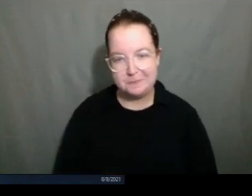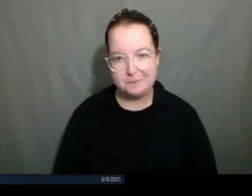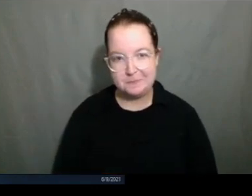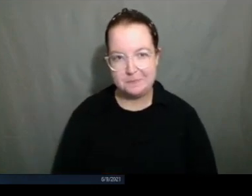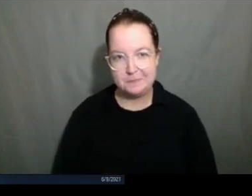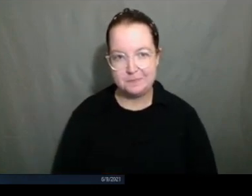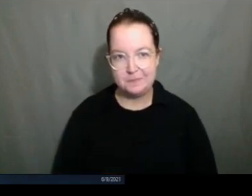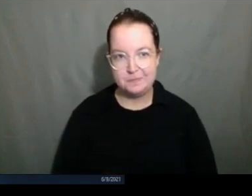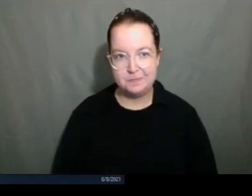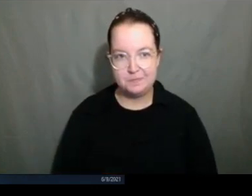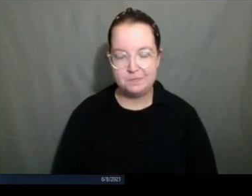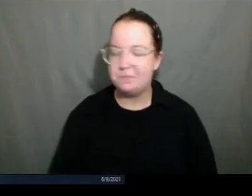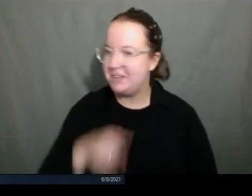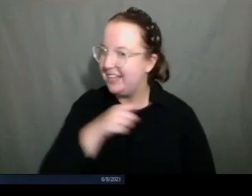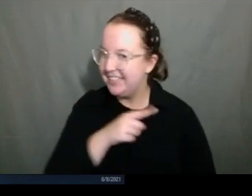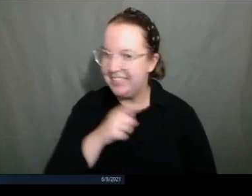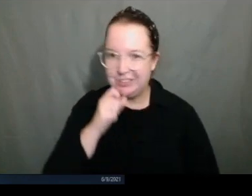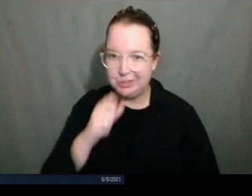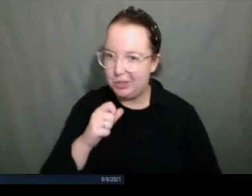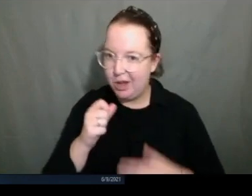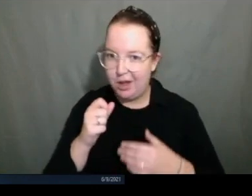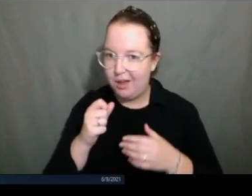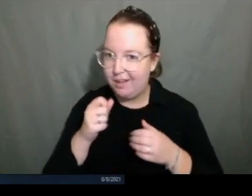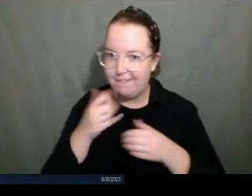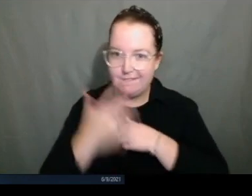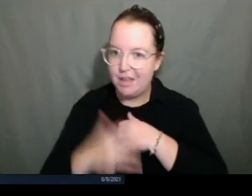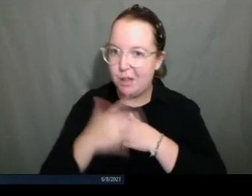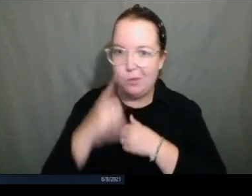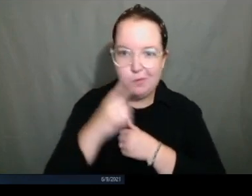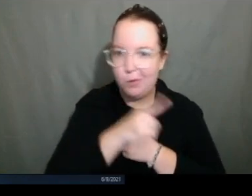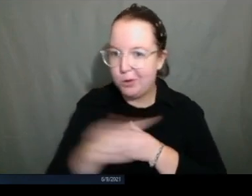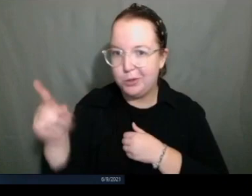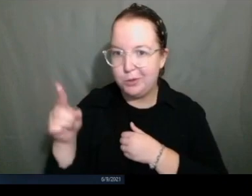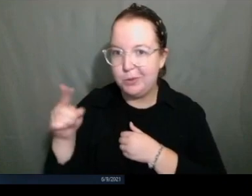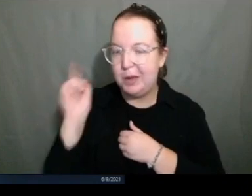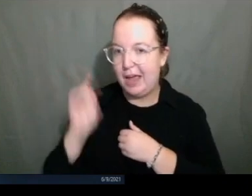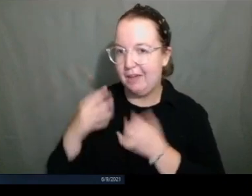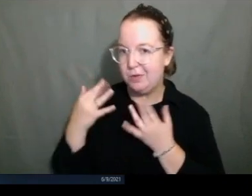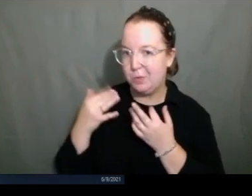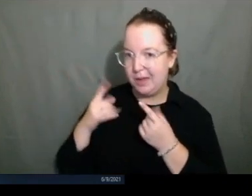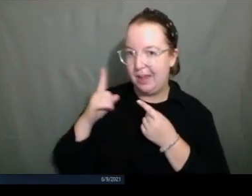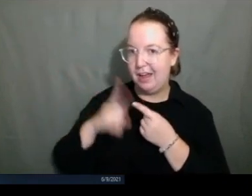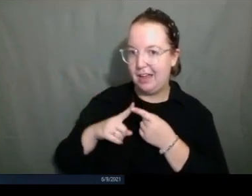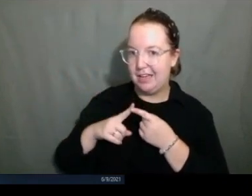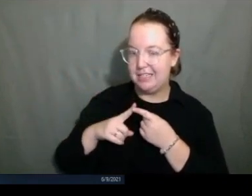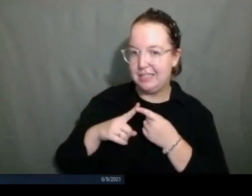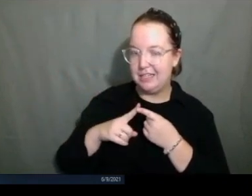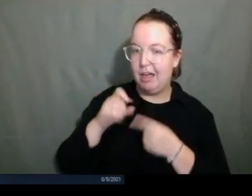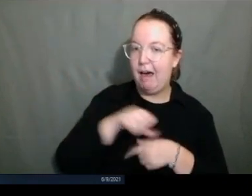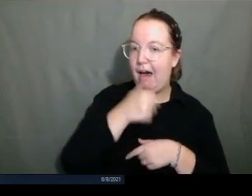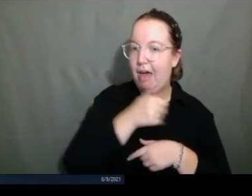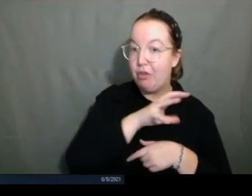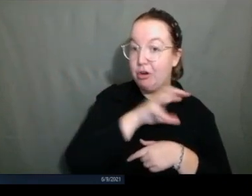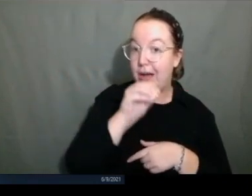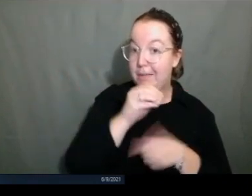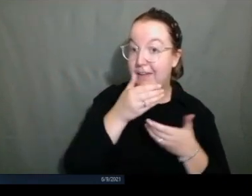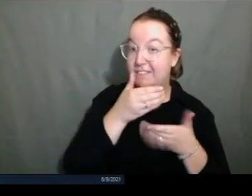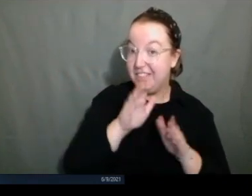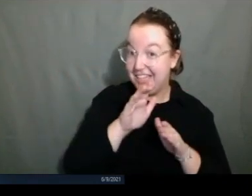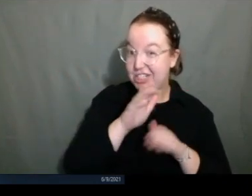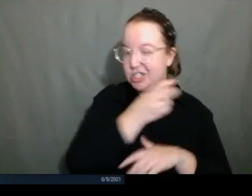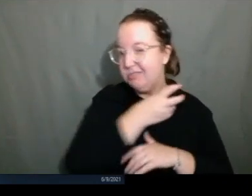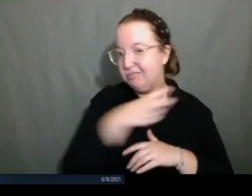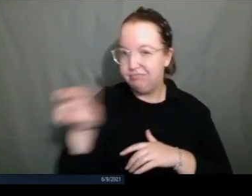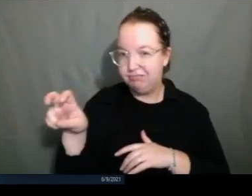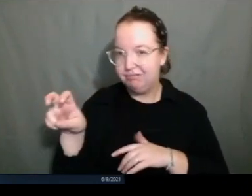Once again, this won't be live quite yet just because we have to wait until the final payroll with your current provider has been processed, but you will